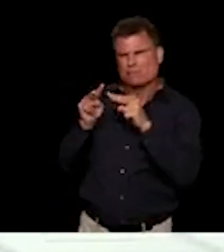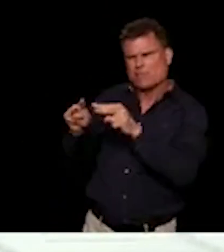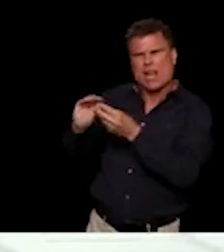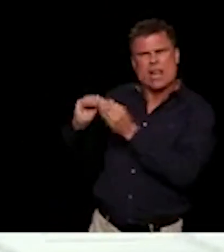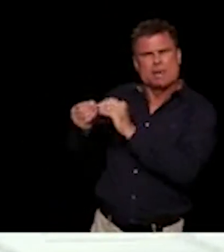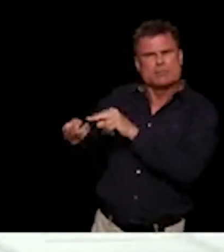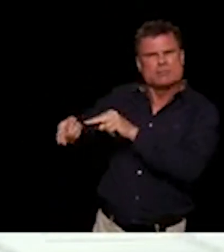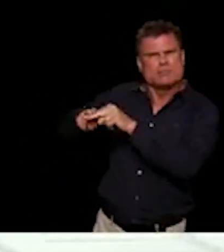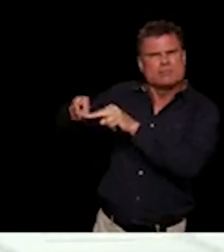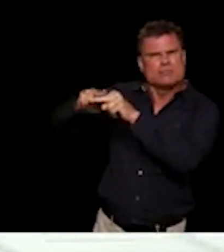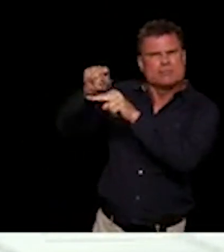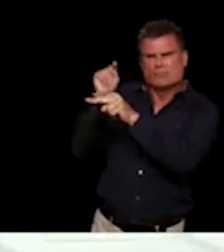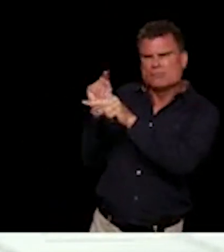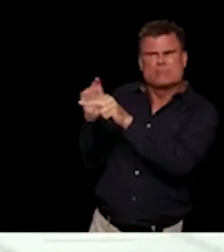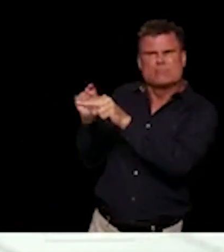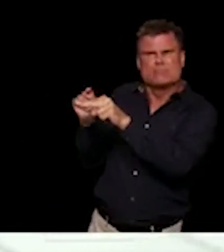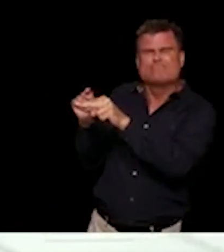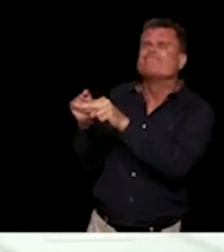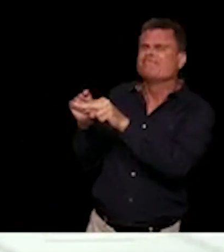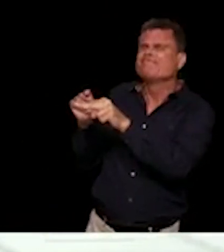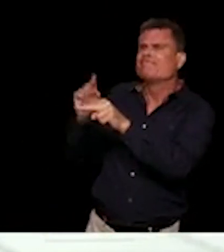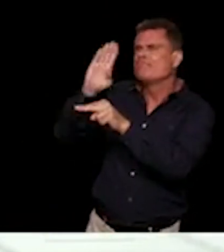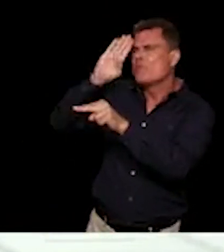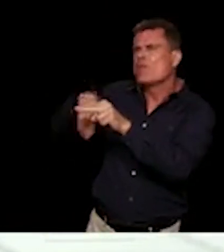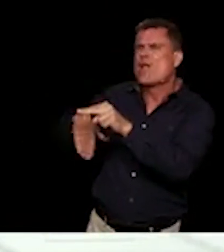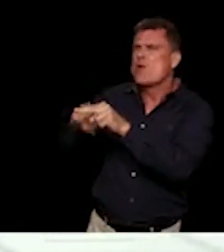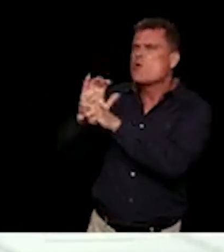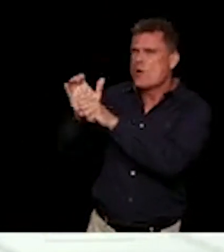vulnerable citizens of British Columbia remains.